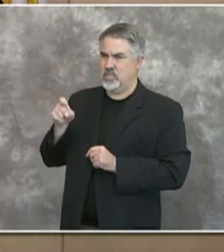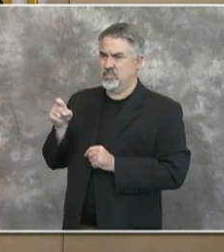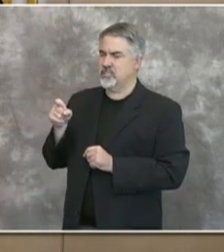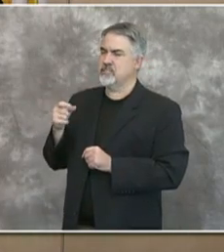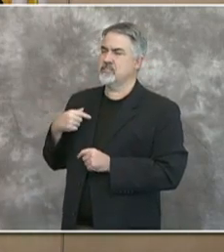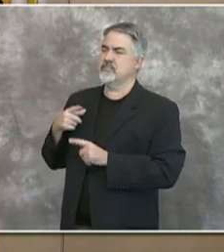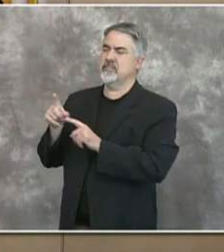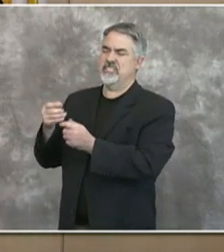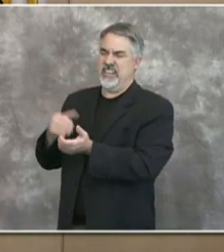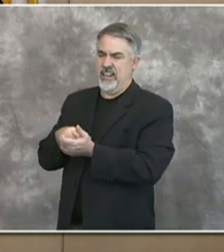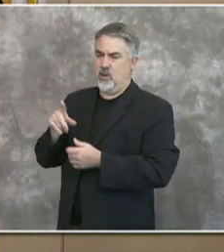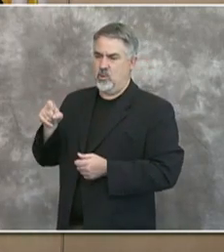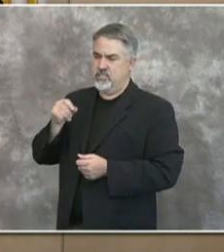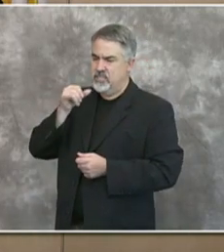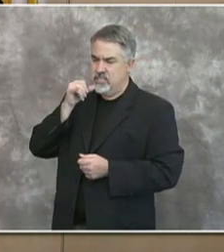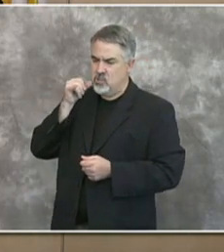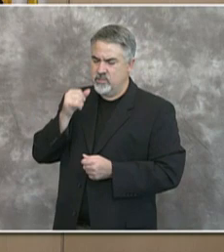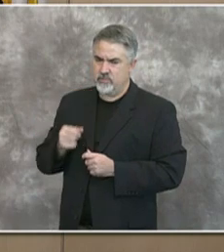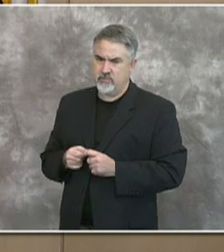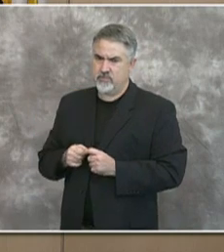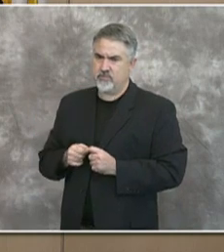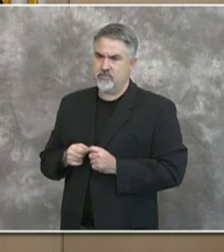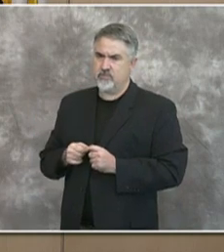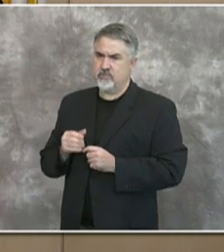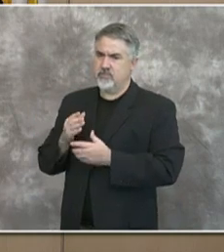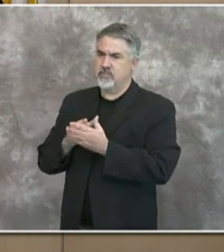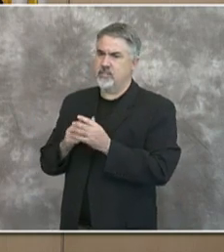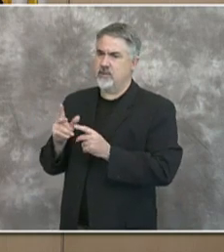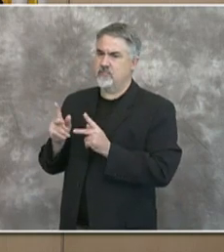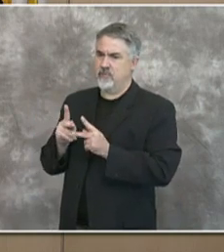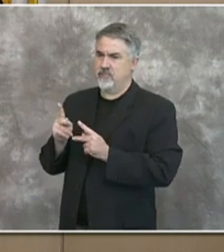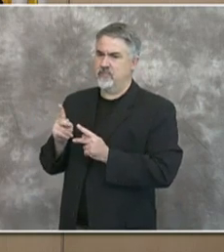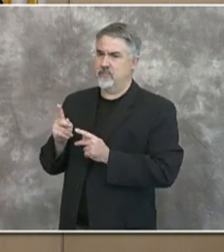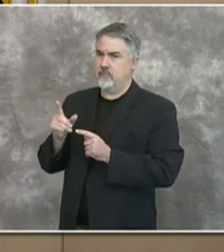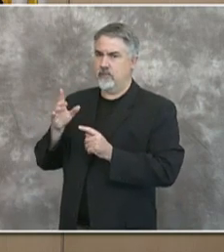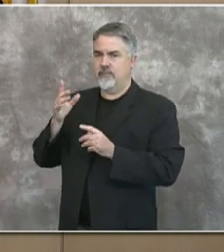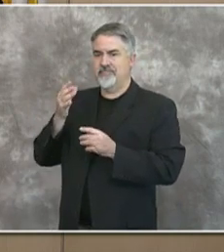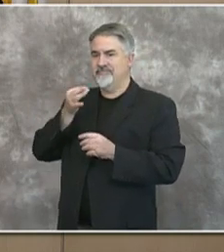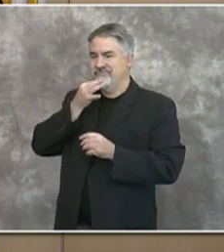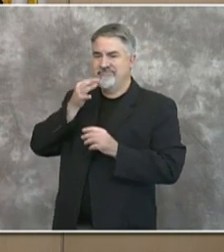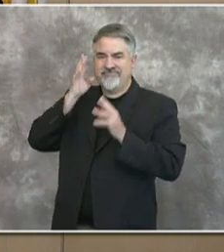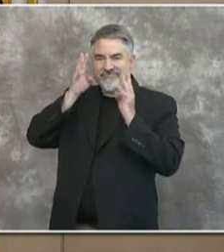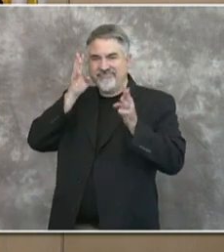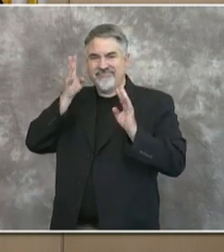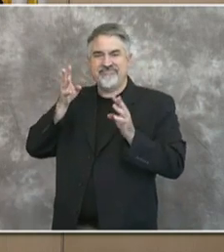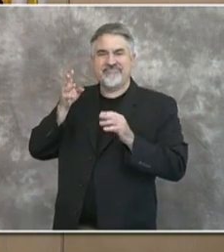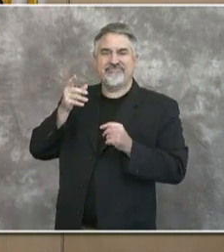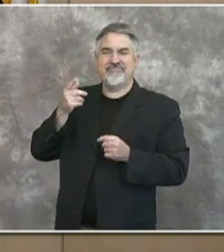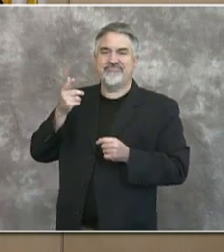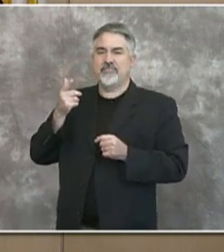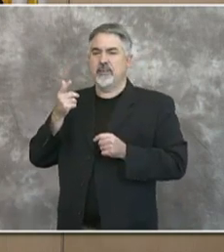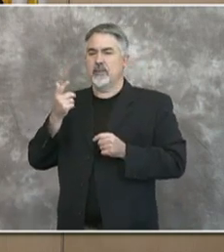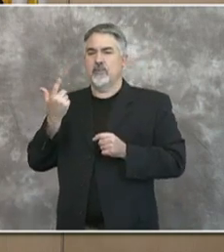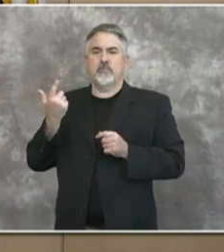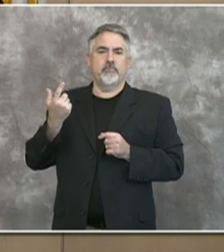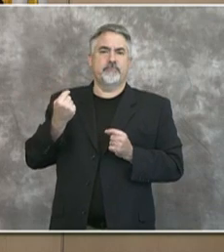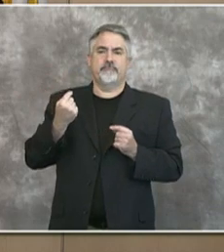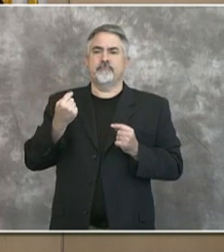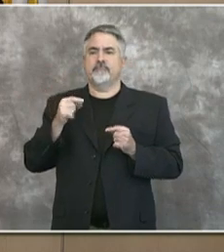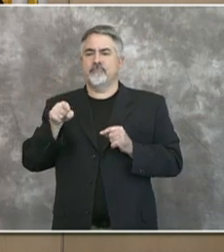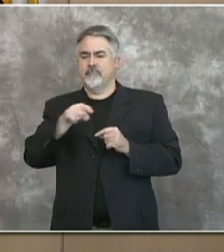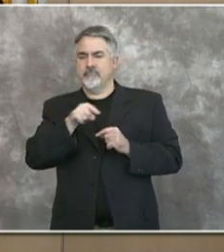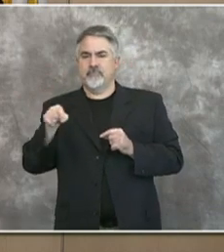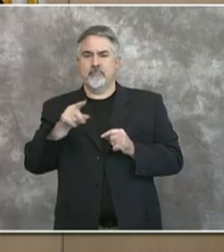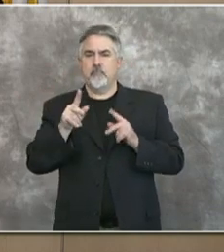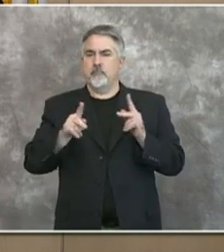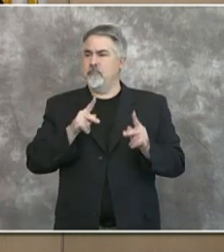the counties that we've talked to are getting pretty creative with trying to get some of these testing supplies, and I just wondered what you guys are you guys